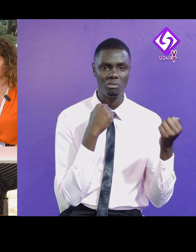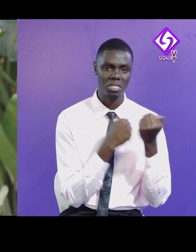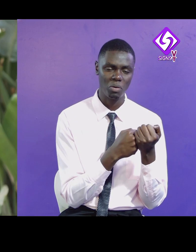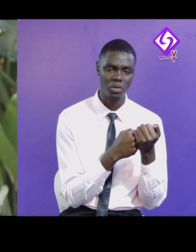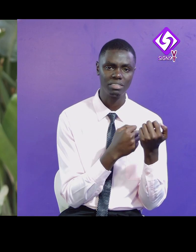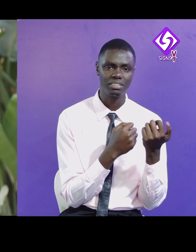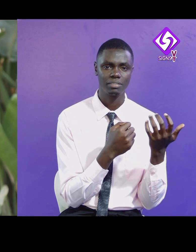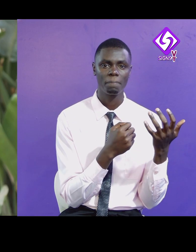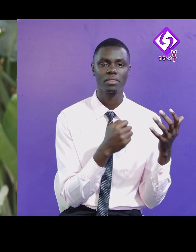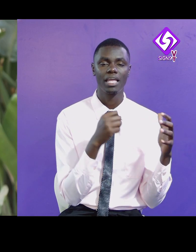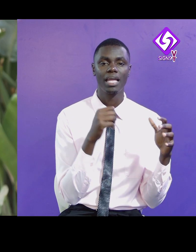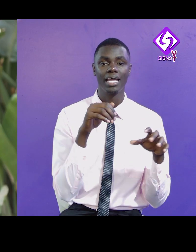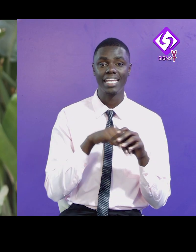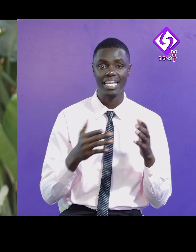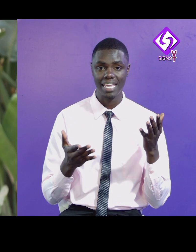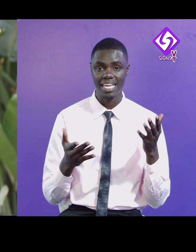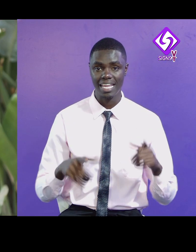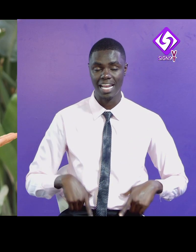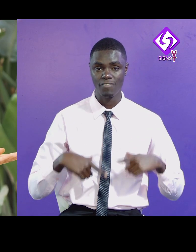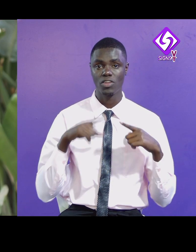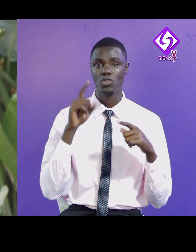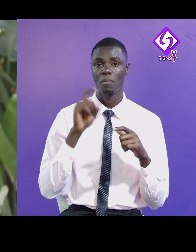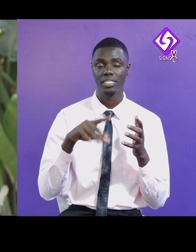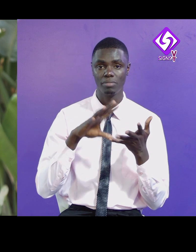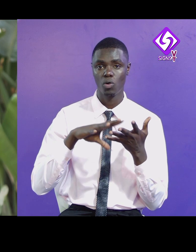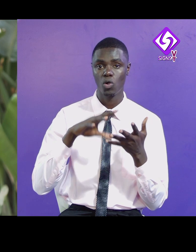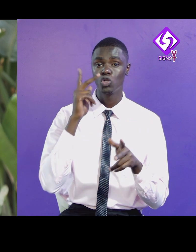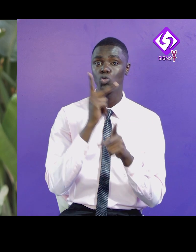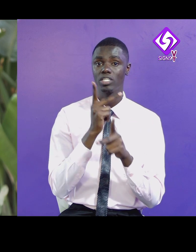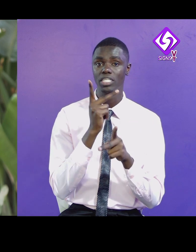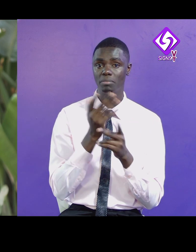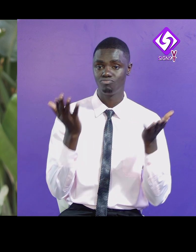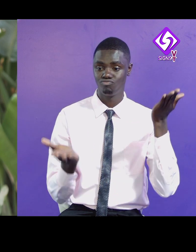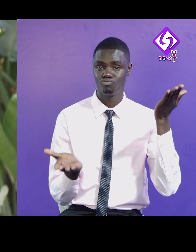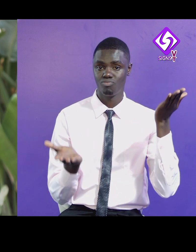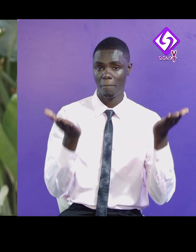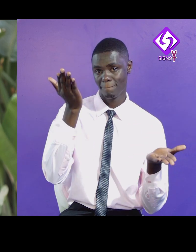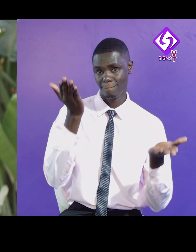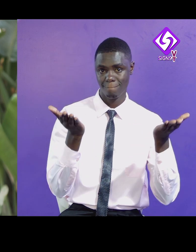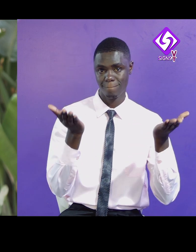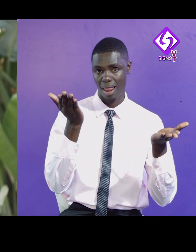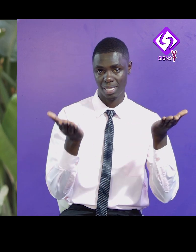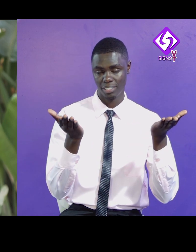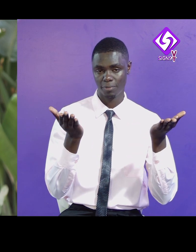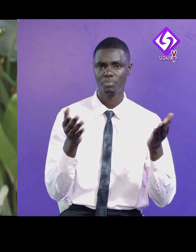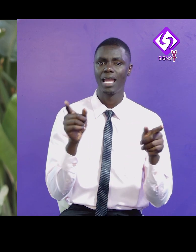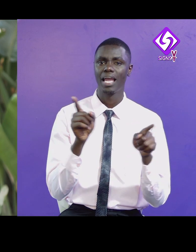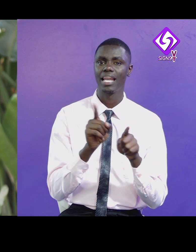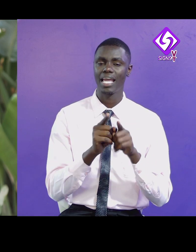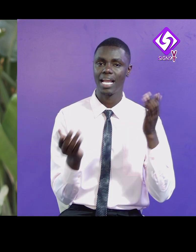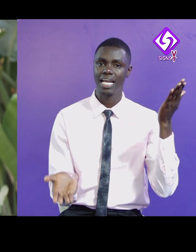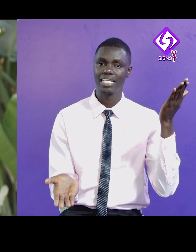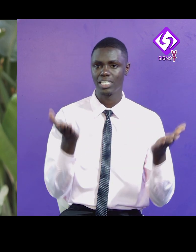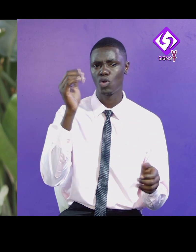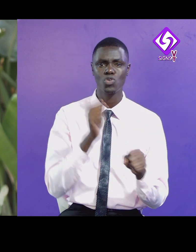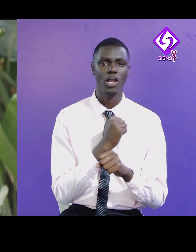support. And in life, you have to be able to learn to keep that balance. And like a seesaw, you